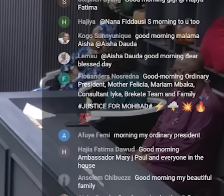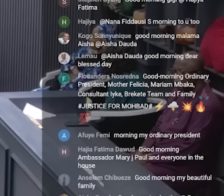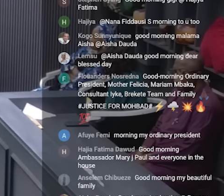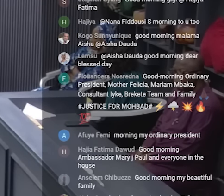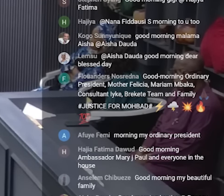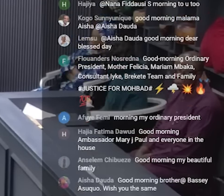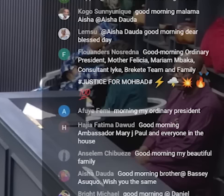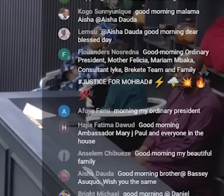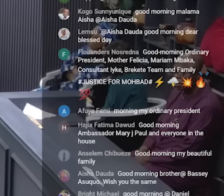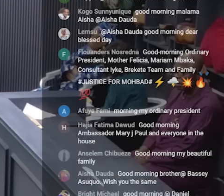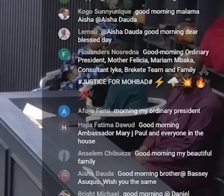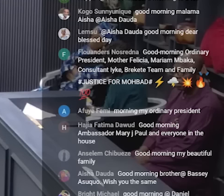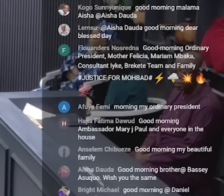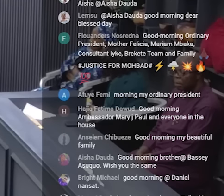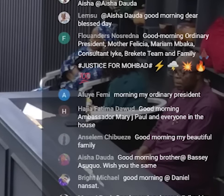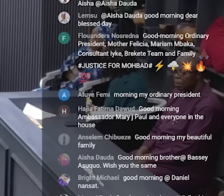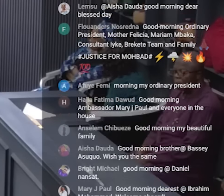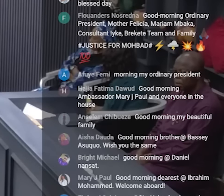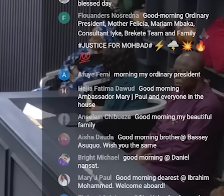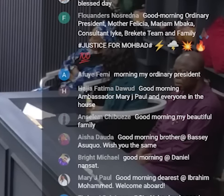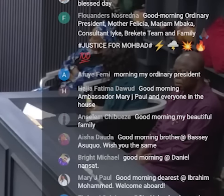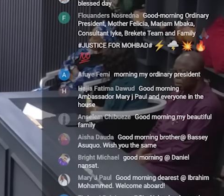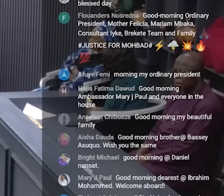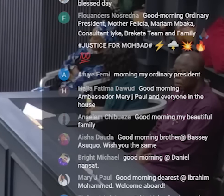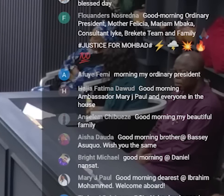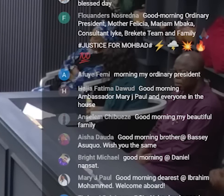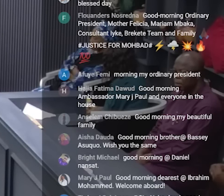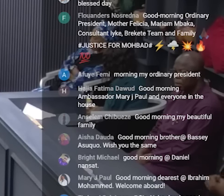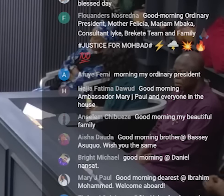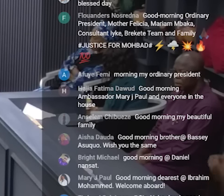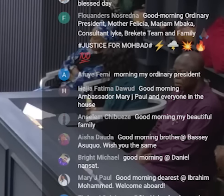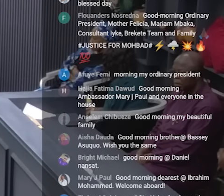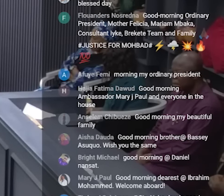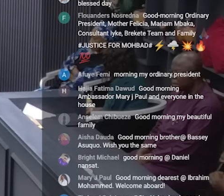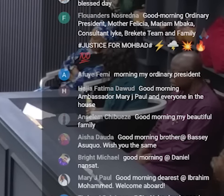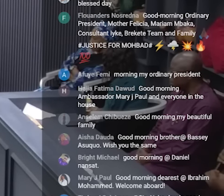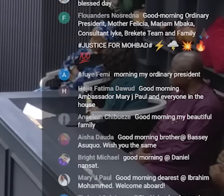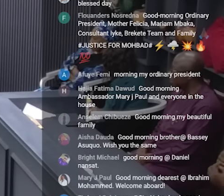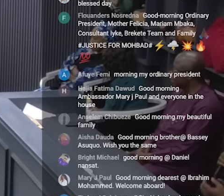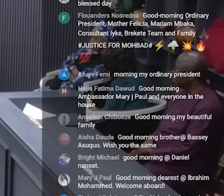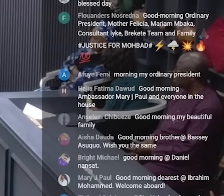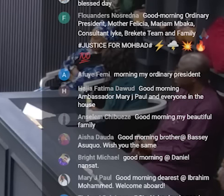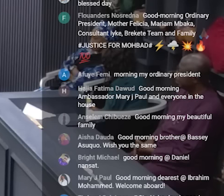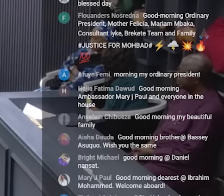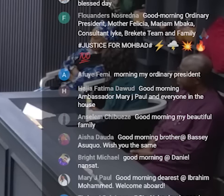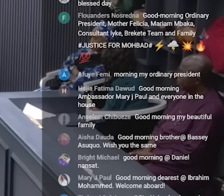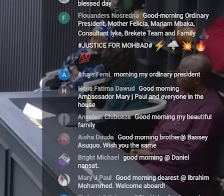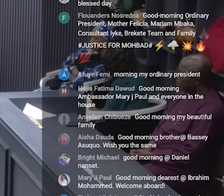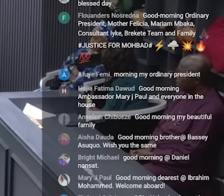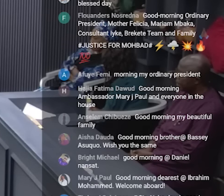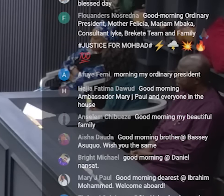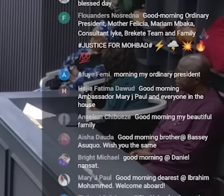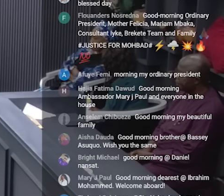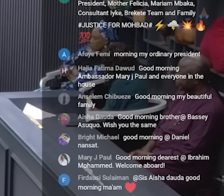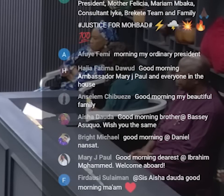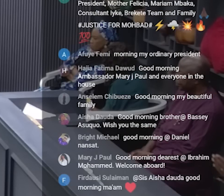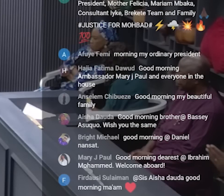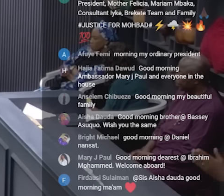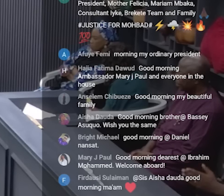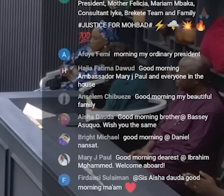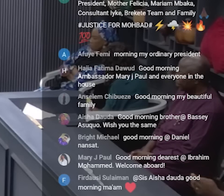we know they get the ability to stay on one thing until we get something out of it. And that's why you go see say many times